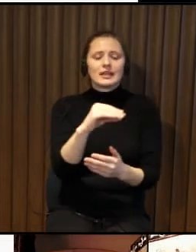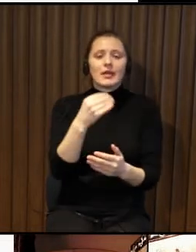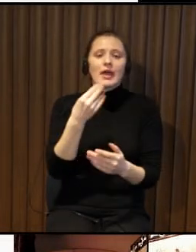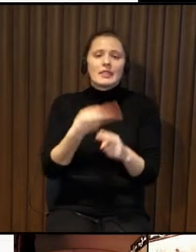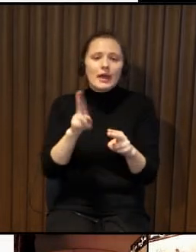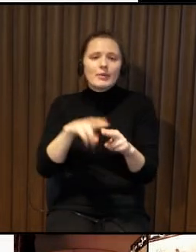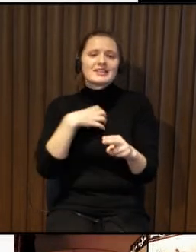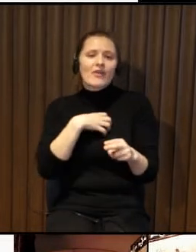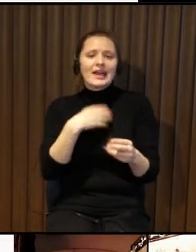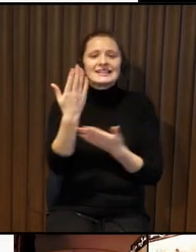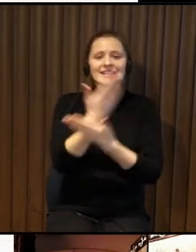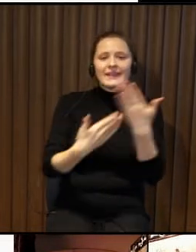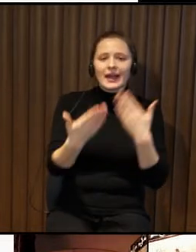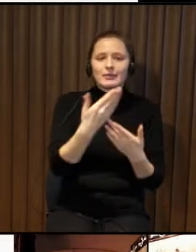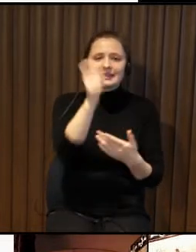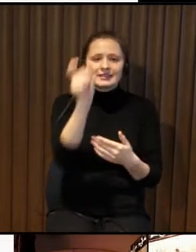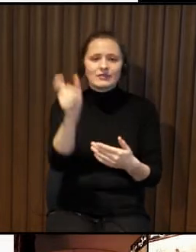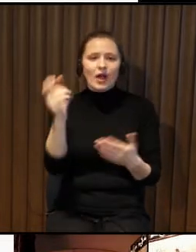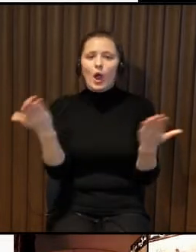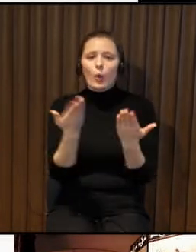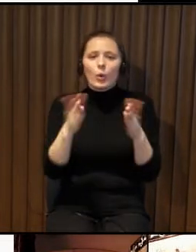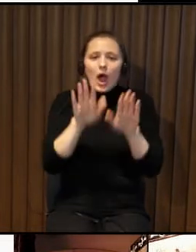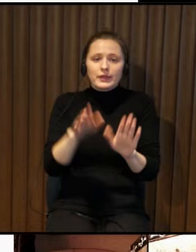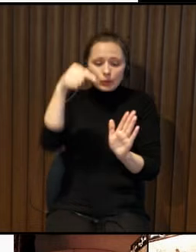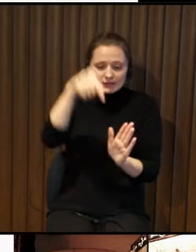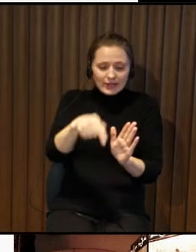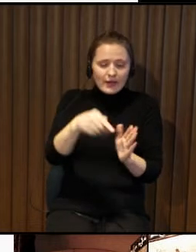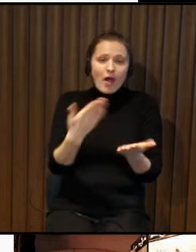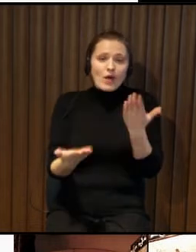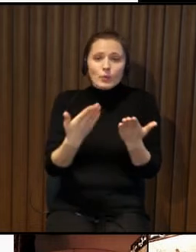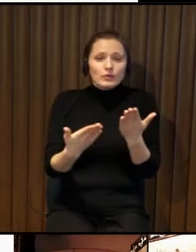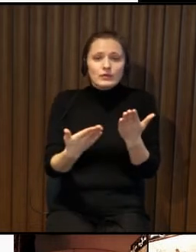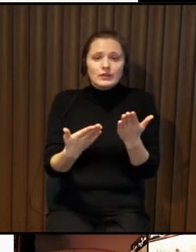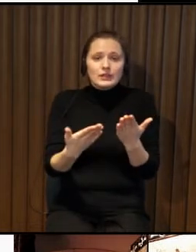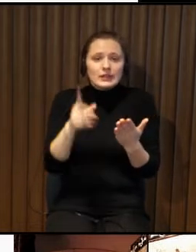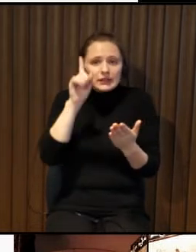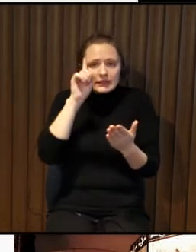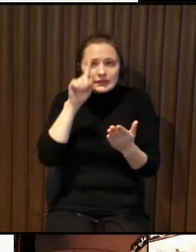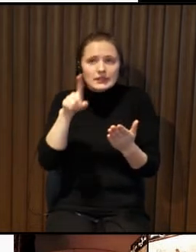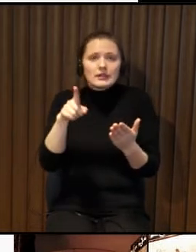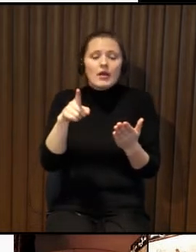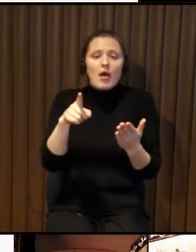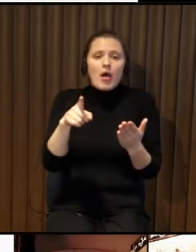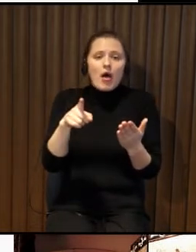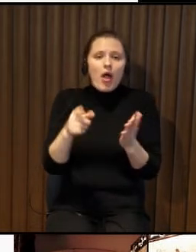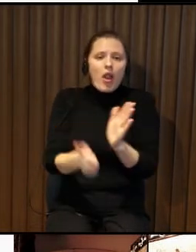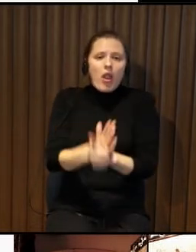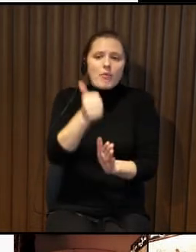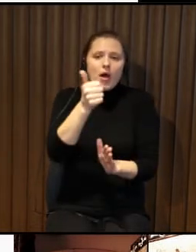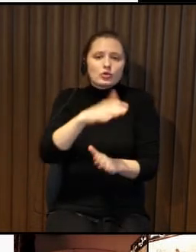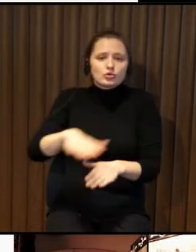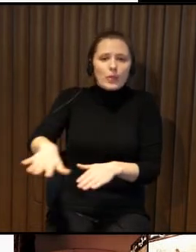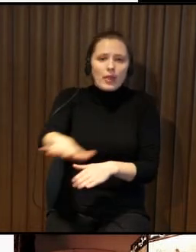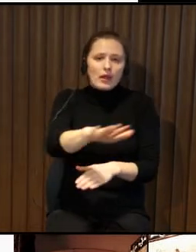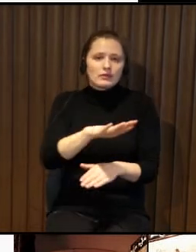better understanding of the whole terrain, have more diverse perspectives, are more resourceful, not the people who are